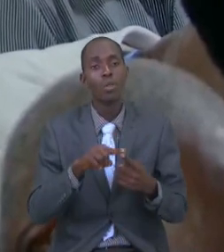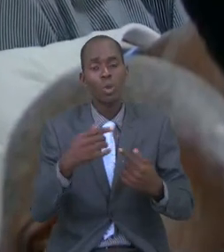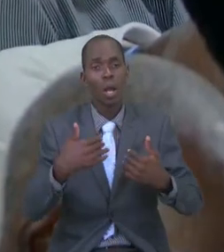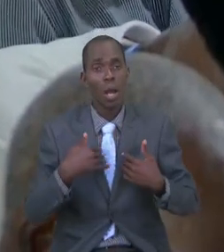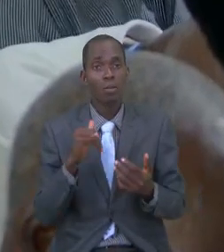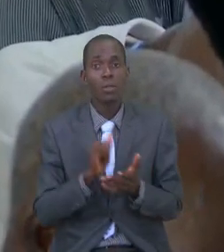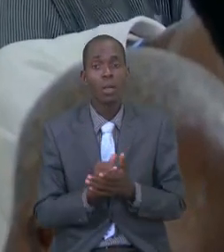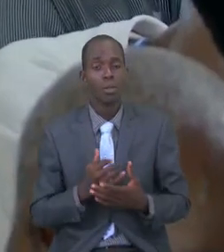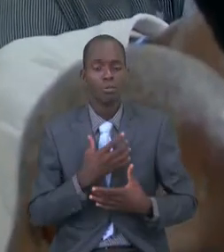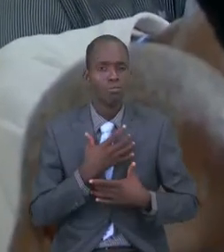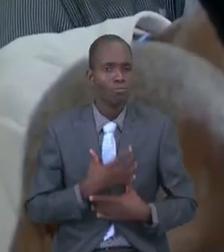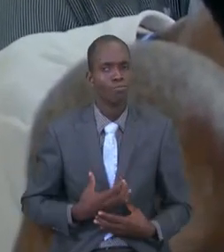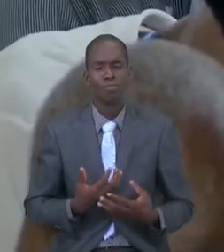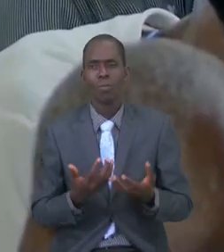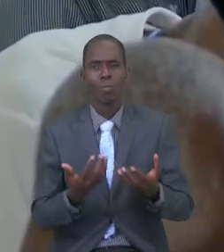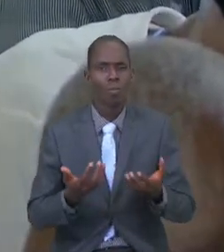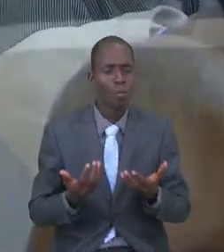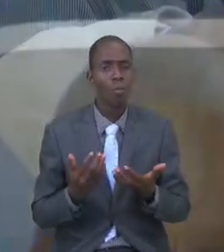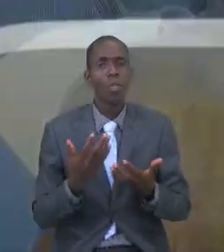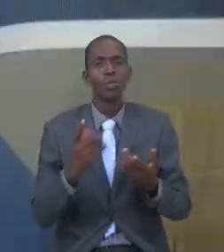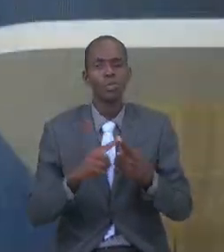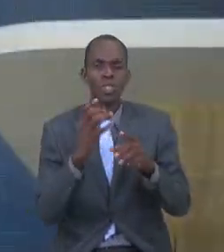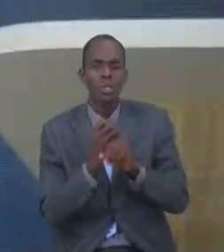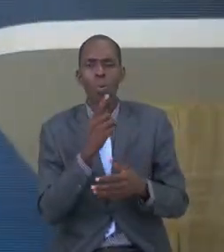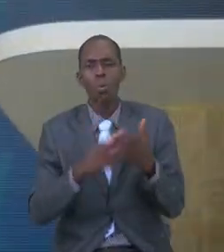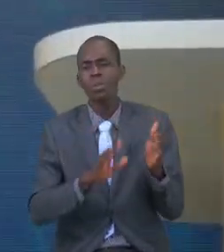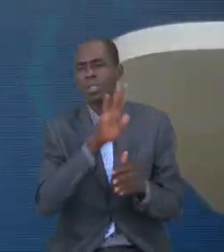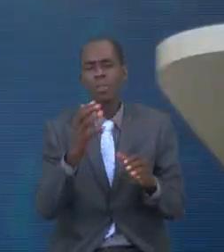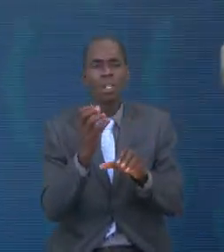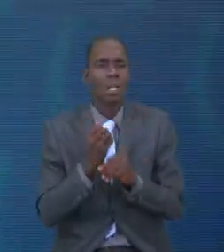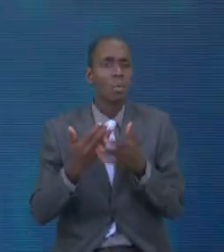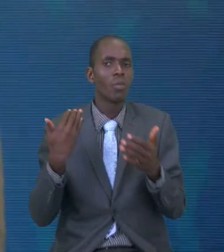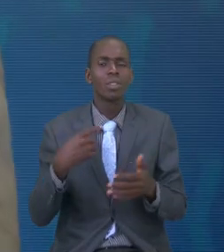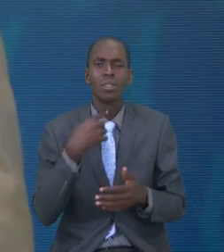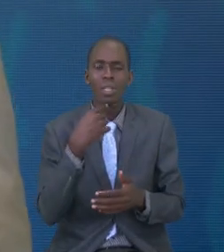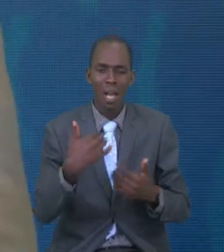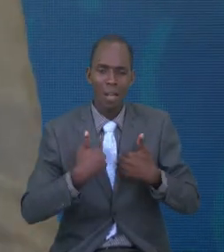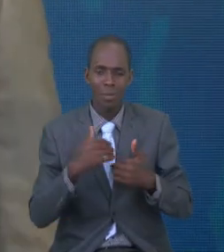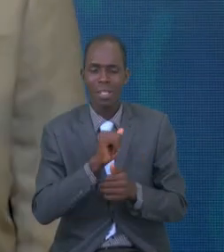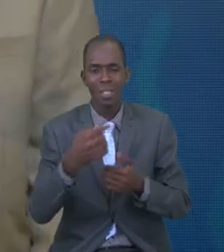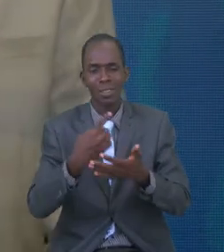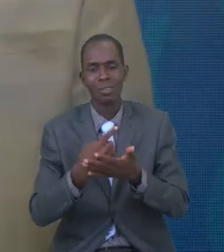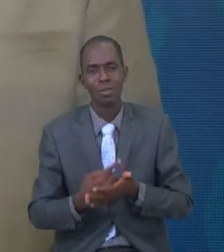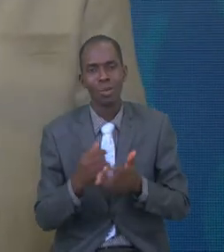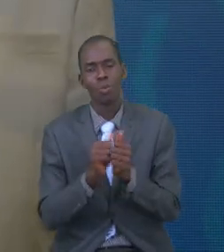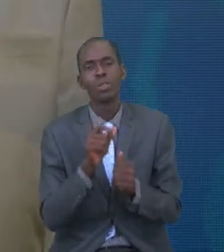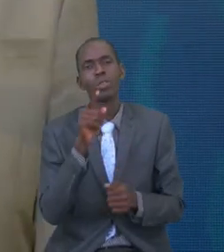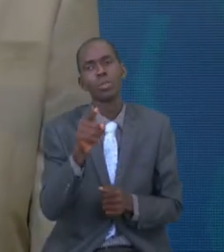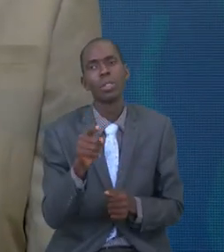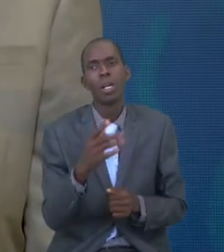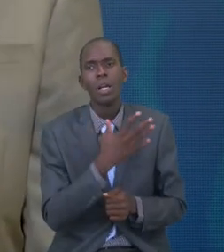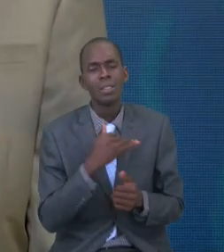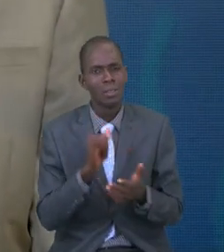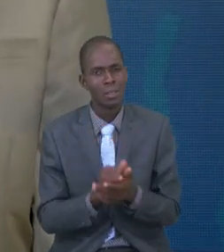that you're going to receive what you have never received, the double portion, they're holding you in conversation. And he said, there's time